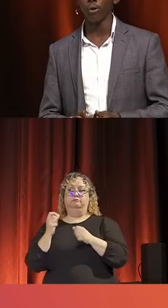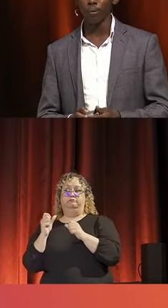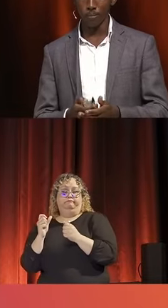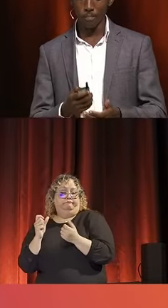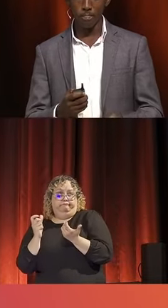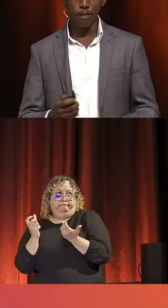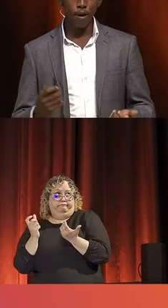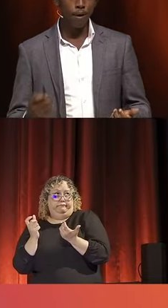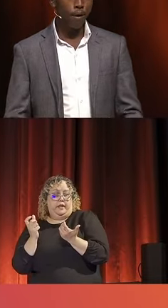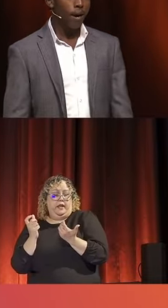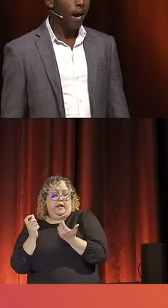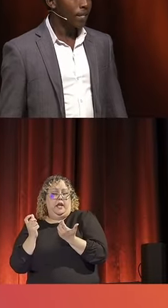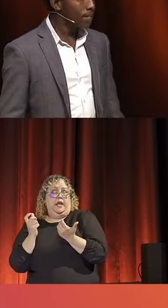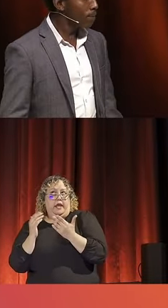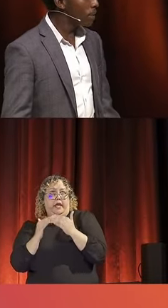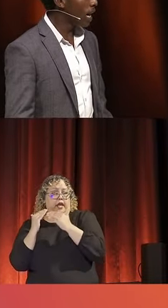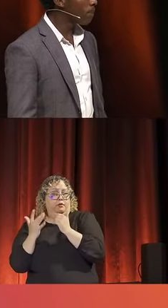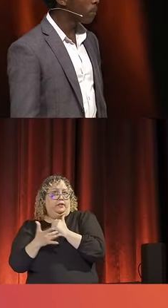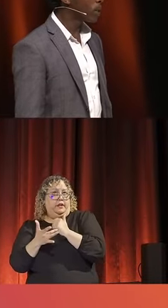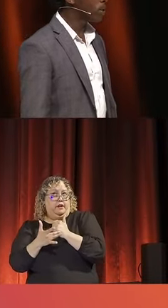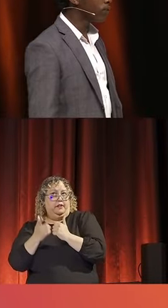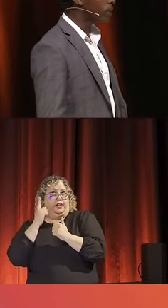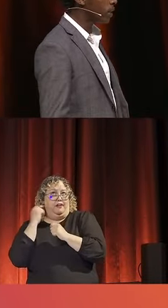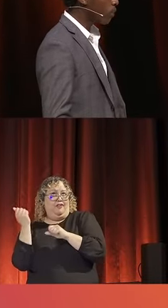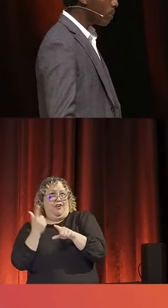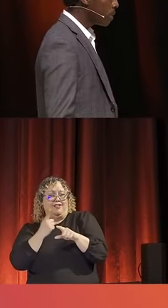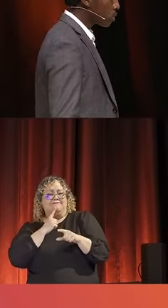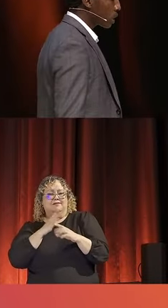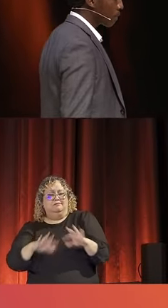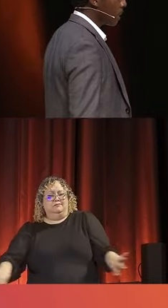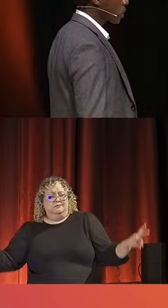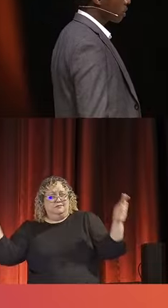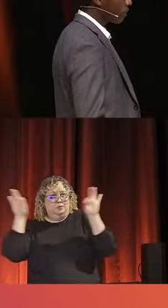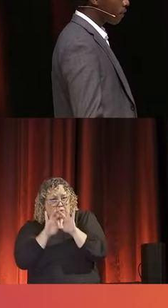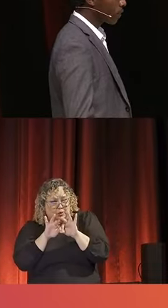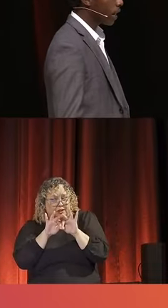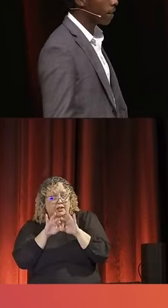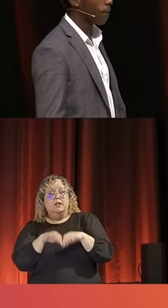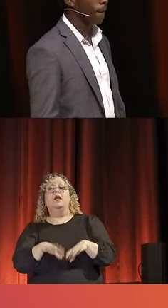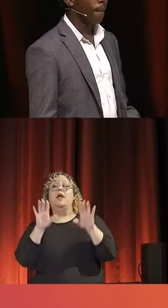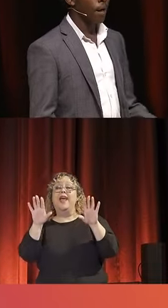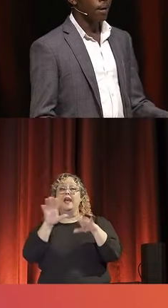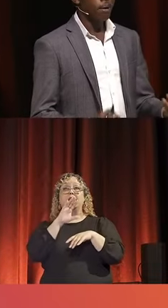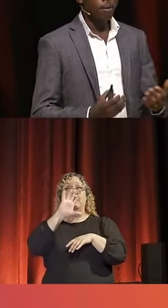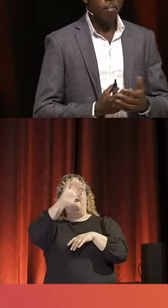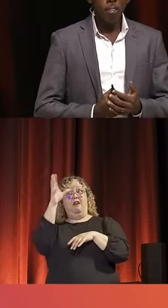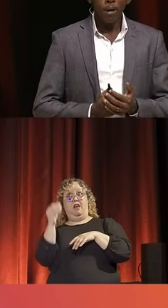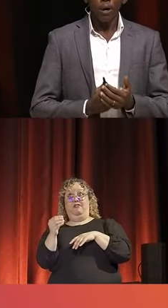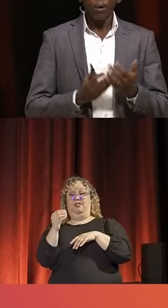all. At the same time, because of the rapid transformation of Africa,